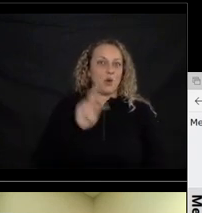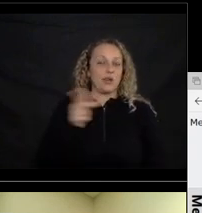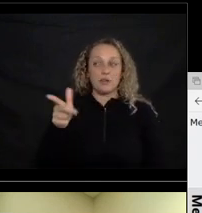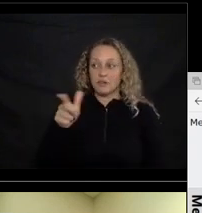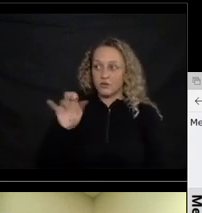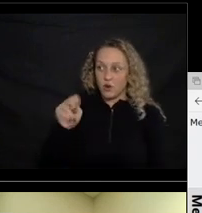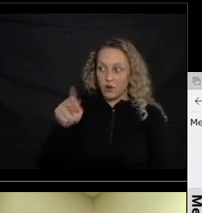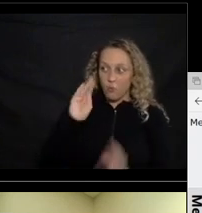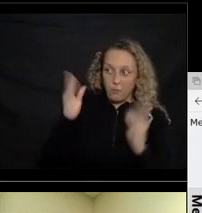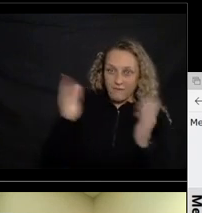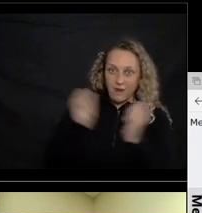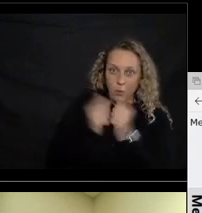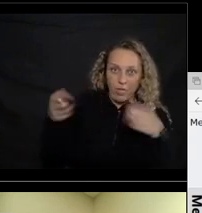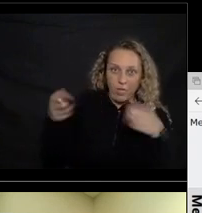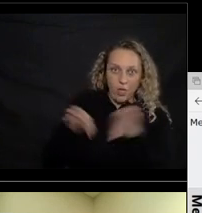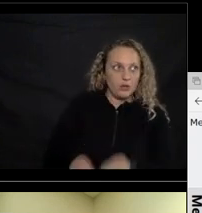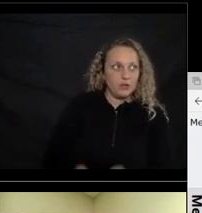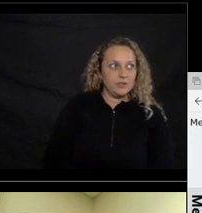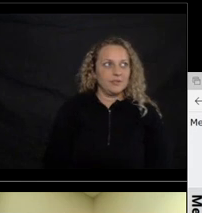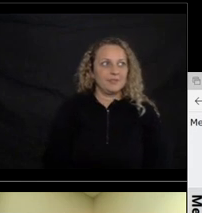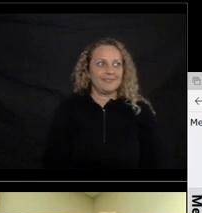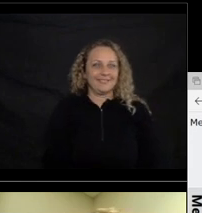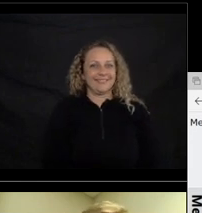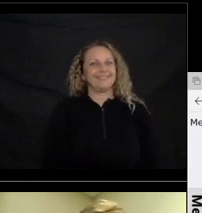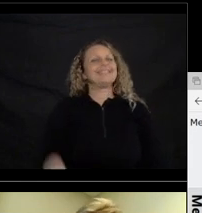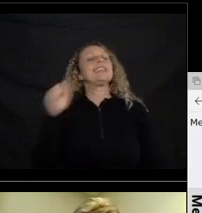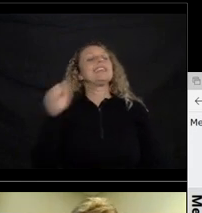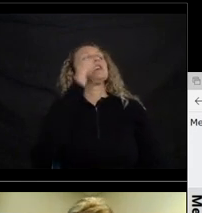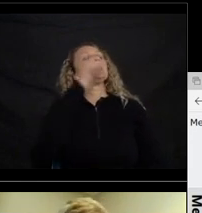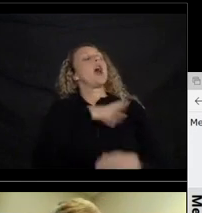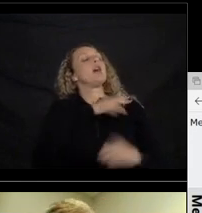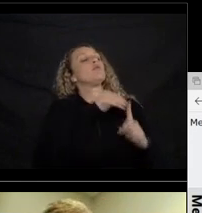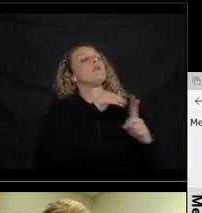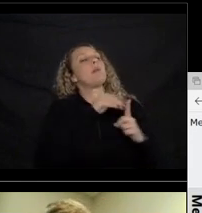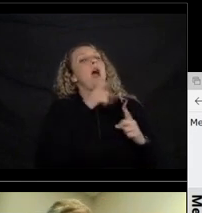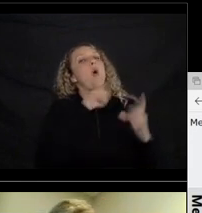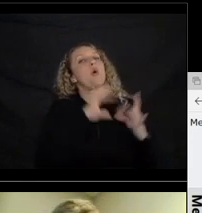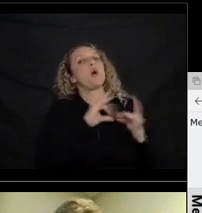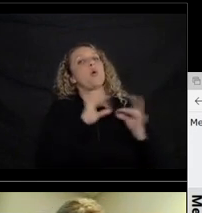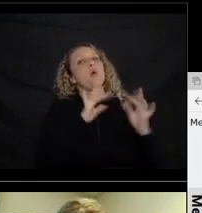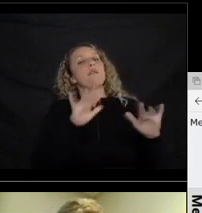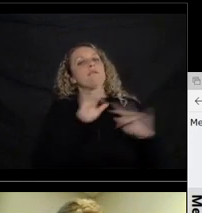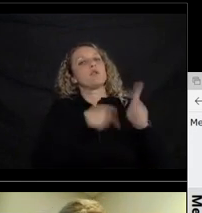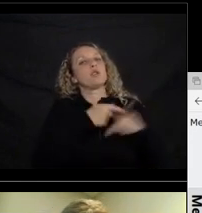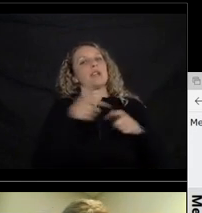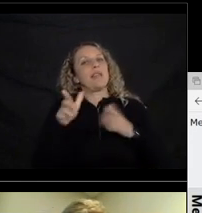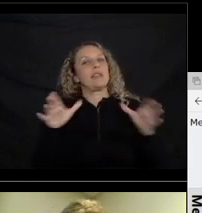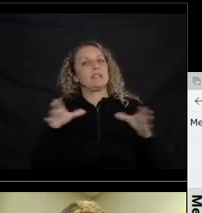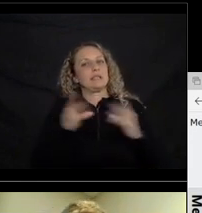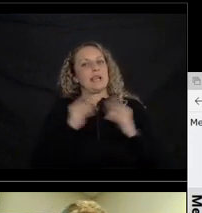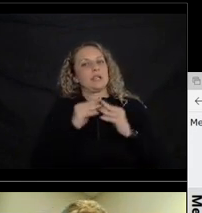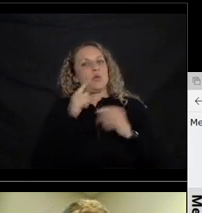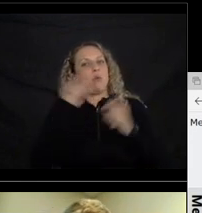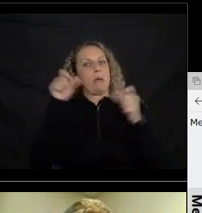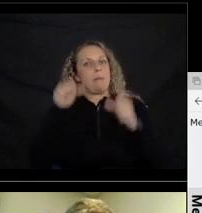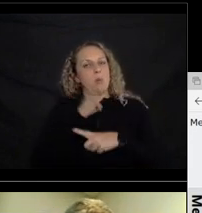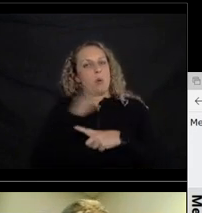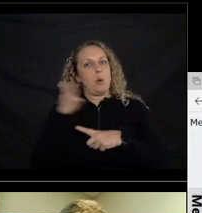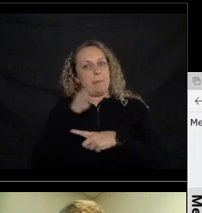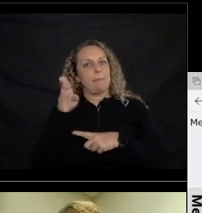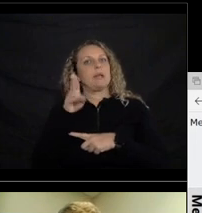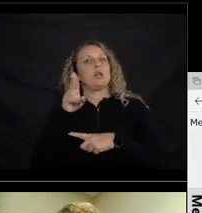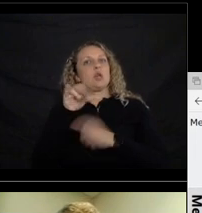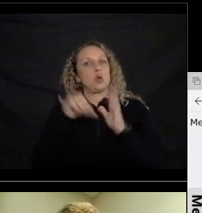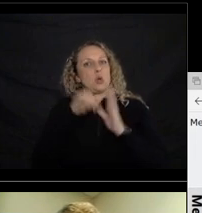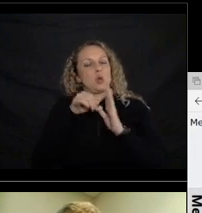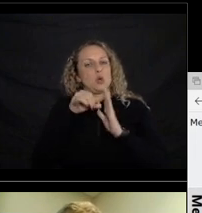would you provide us with a closing? Yes, sir. As a reminder, a recorded version of this session will be posted to the City of Boynton Beach's